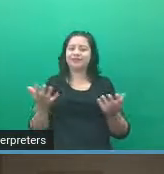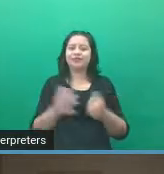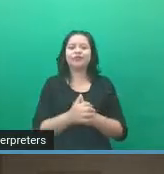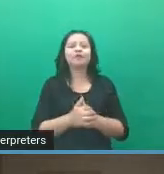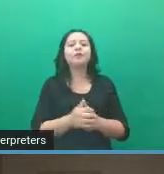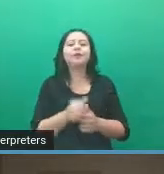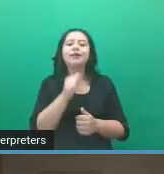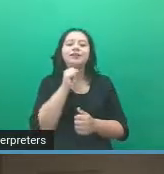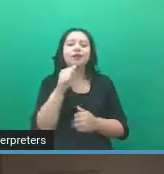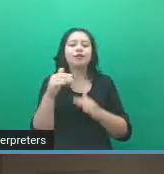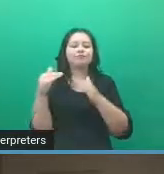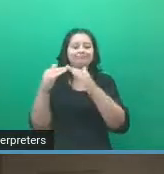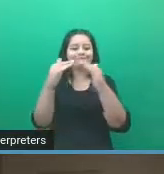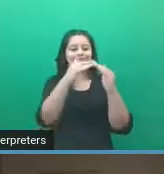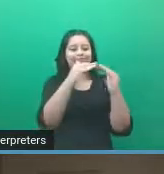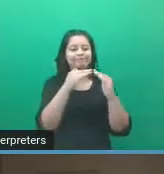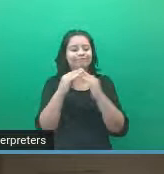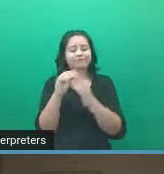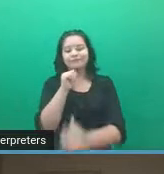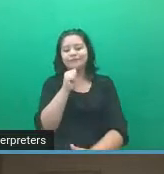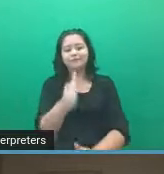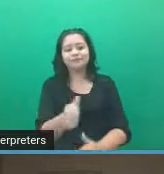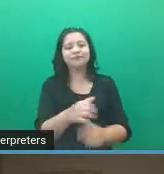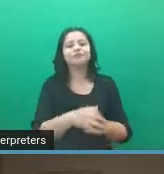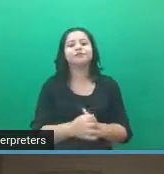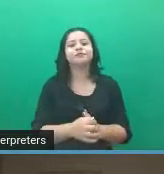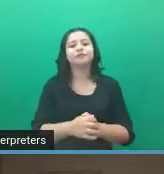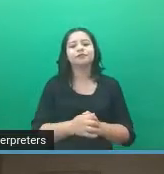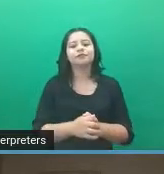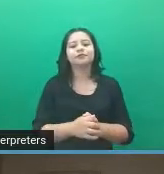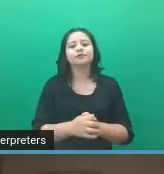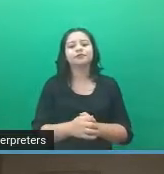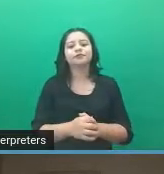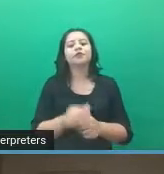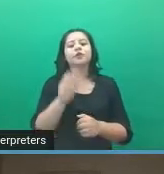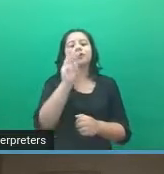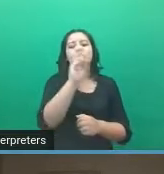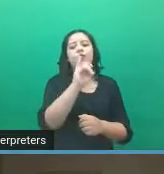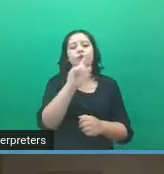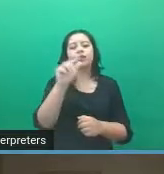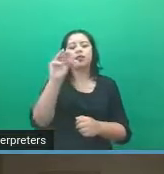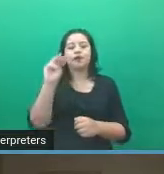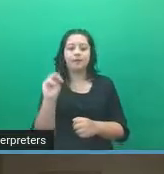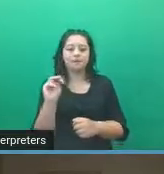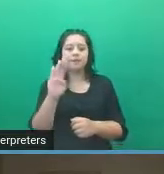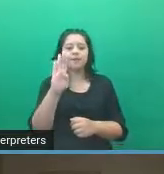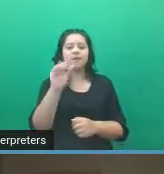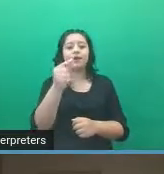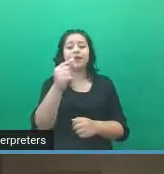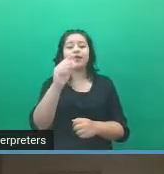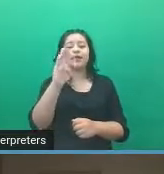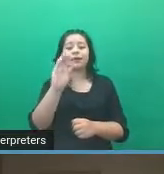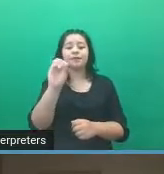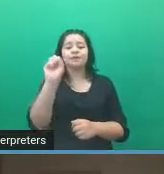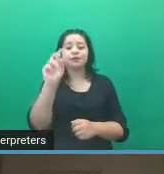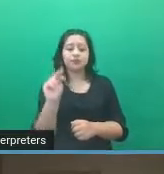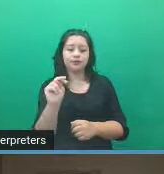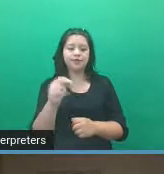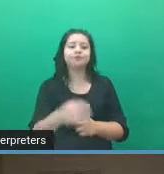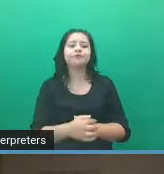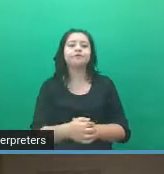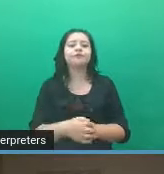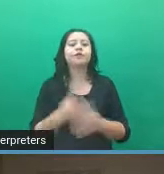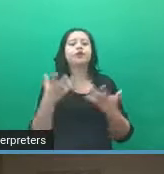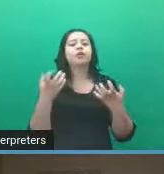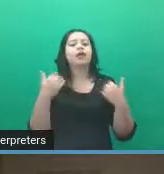evenly distributed." That's William Gibson, an author. With that, I wanted to make sure that we had plenty of